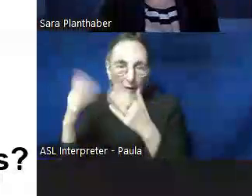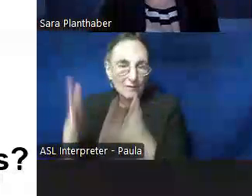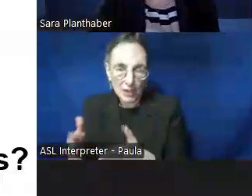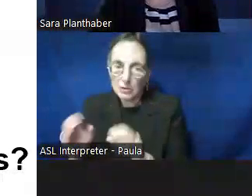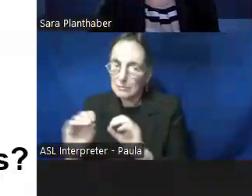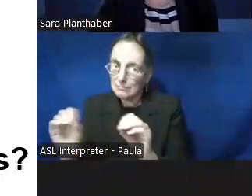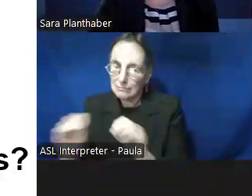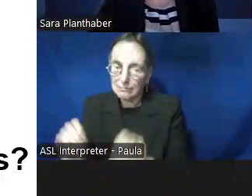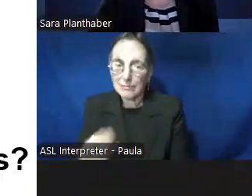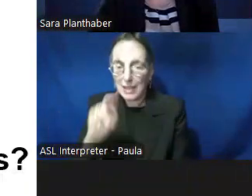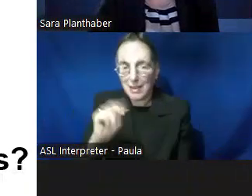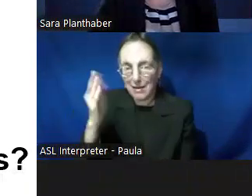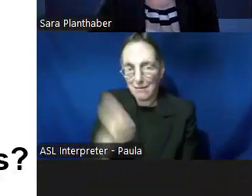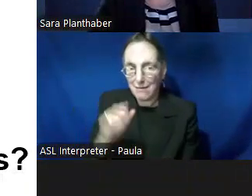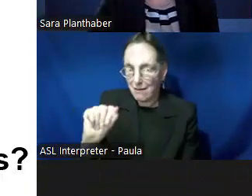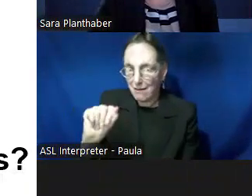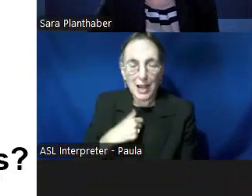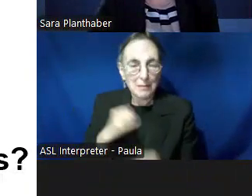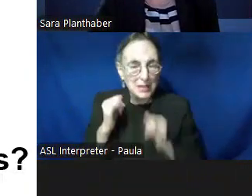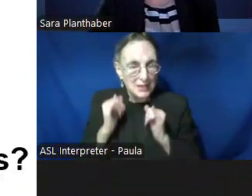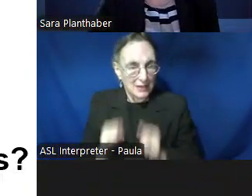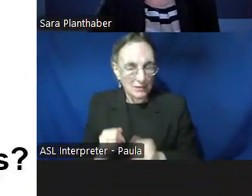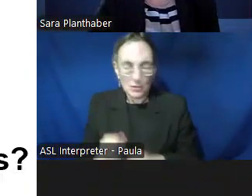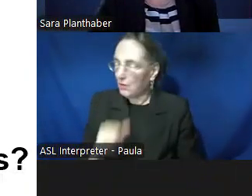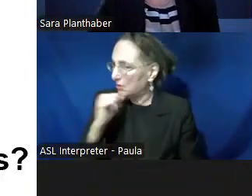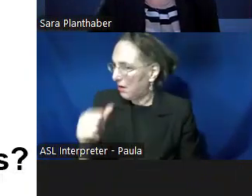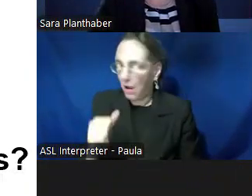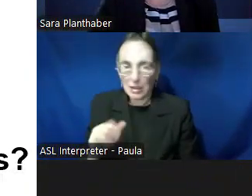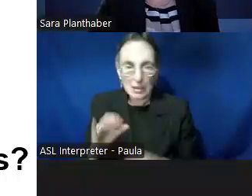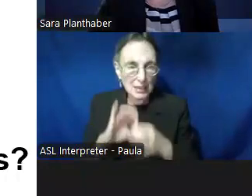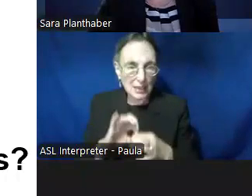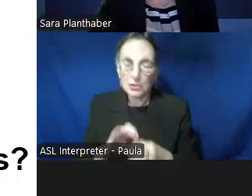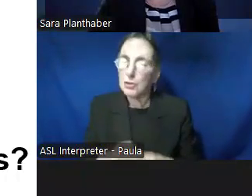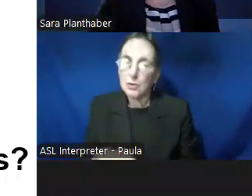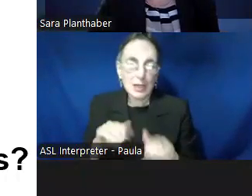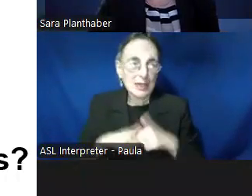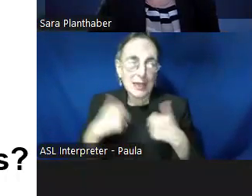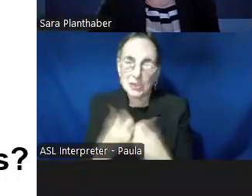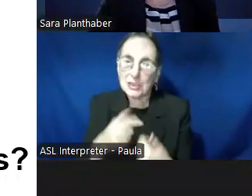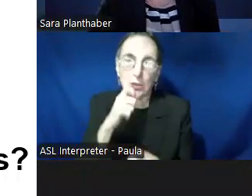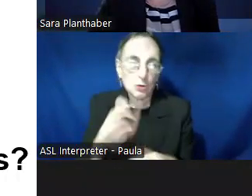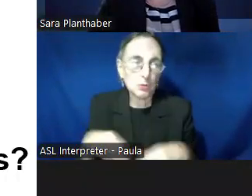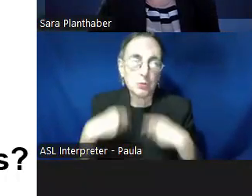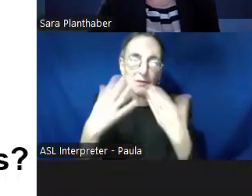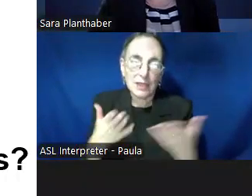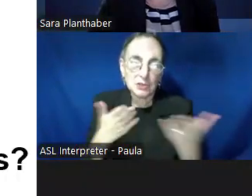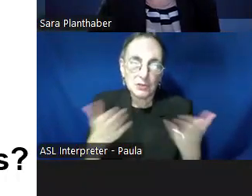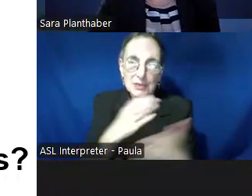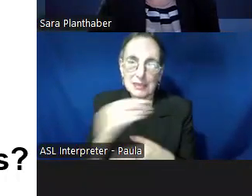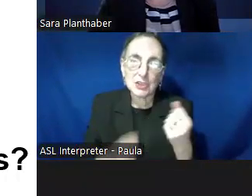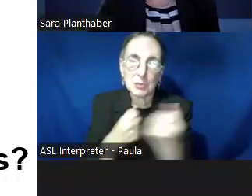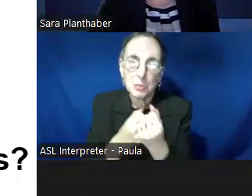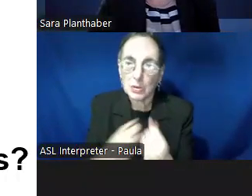NA, I'm an individual not associated with an agency that provides services and supports, or other, please explain in the